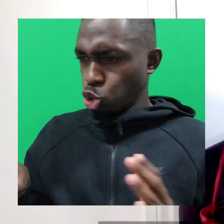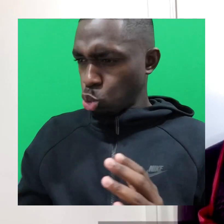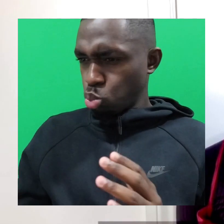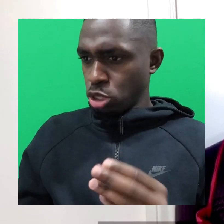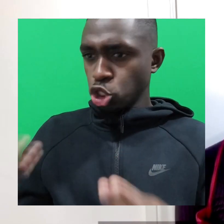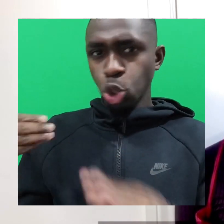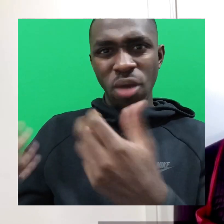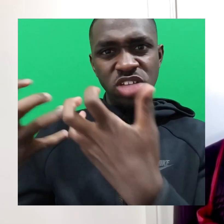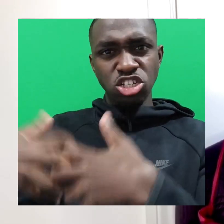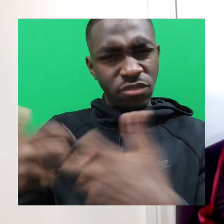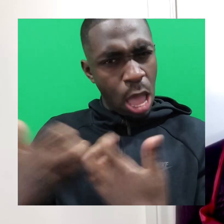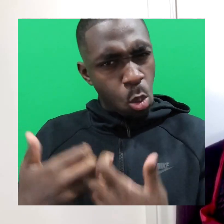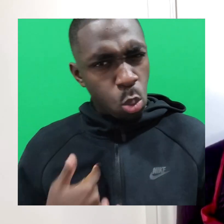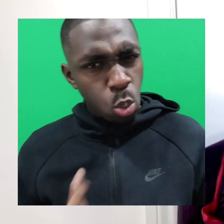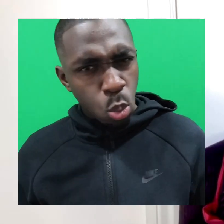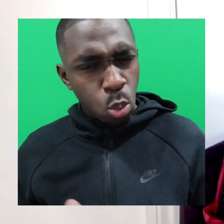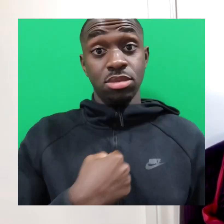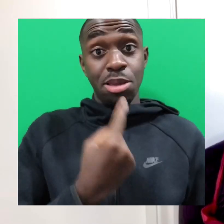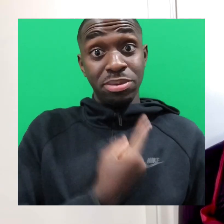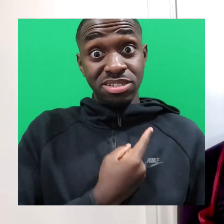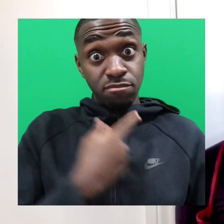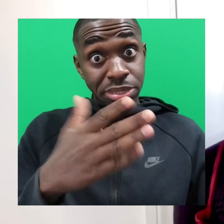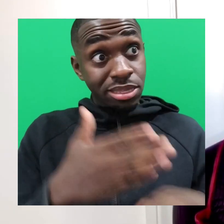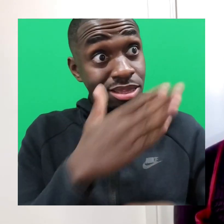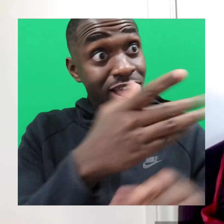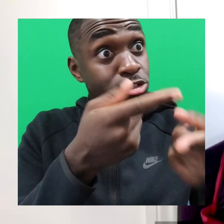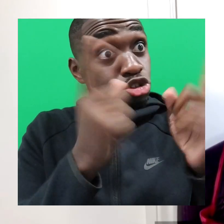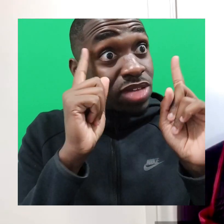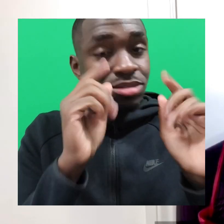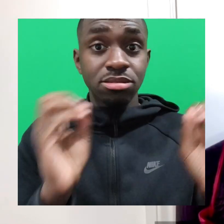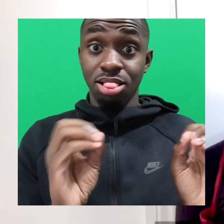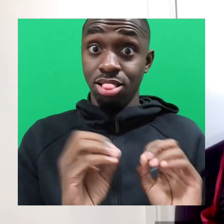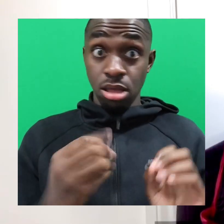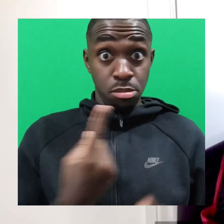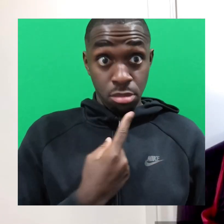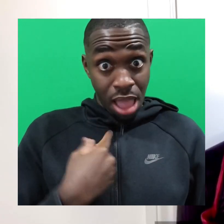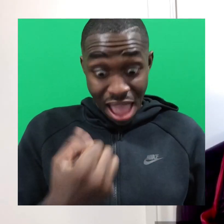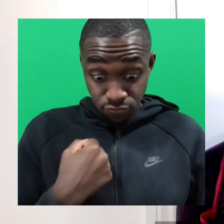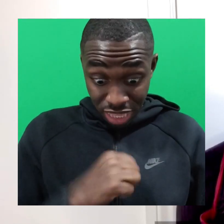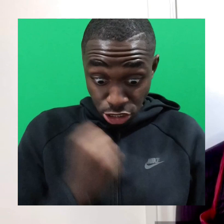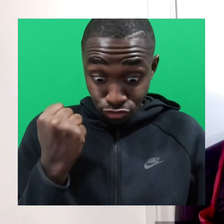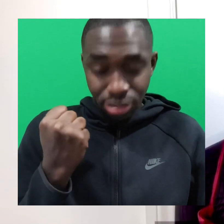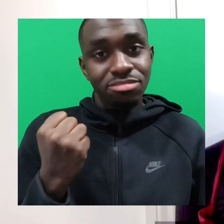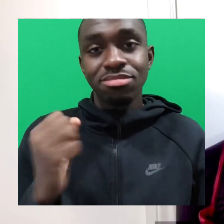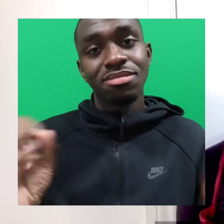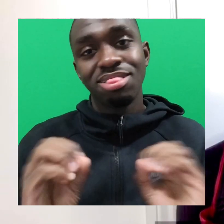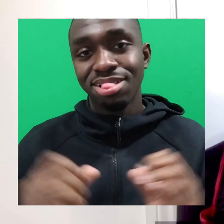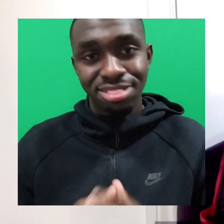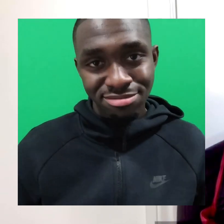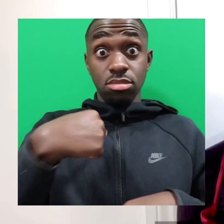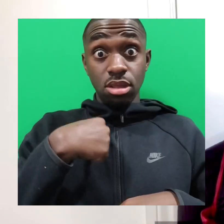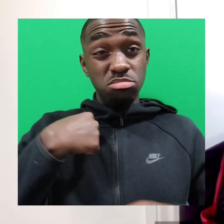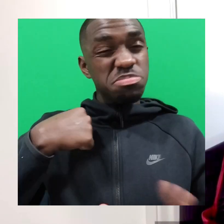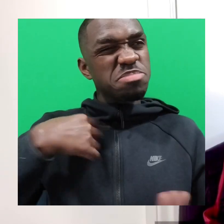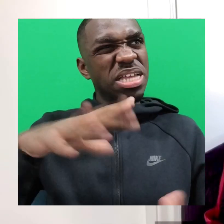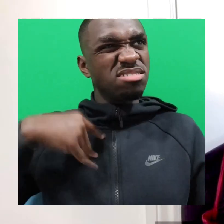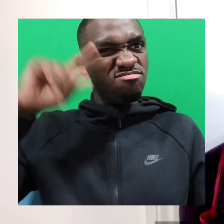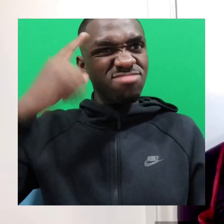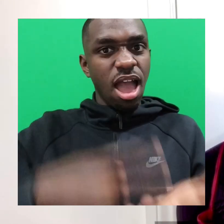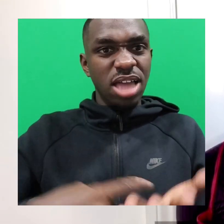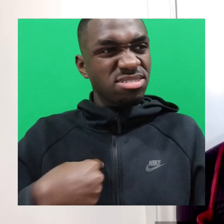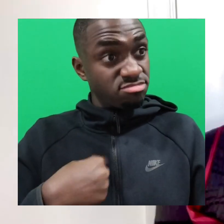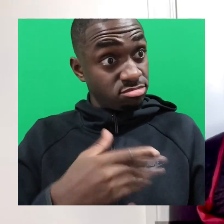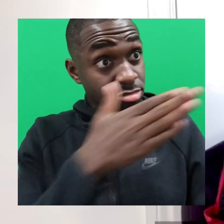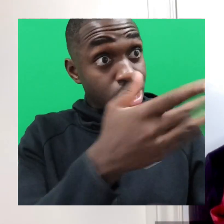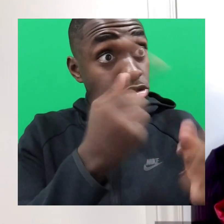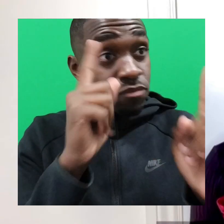my current job, I was actually working in the film industry. So how did I go from film and TV to software